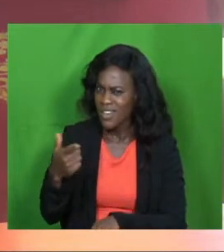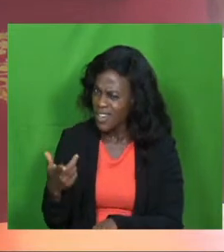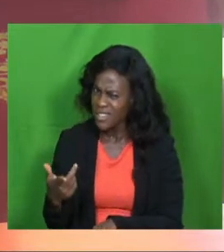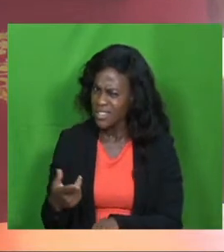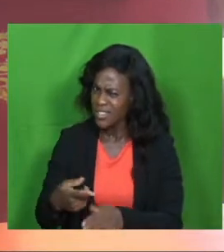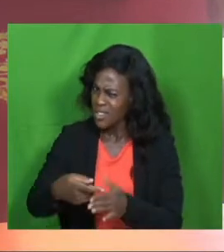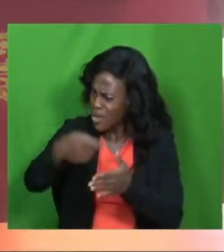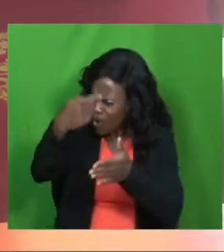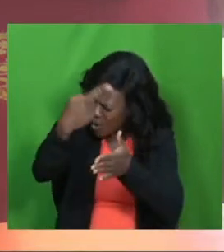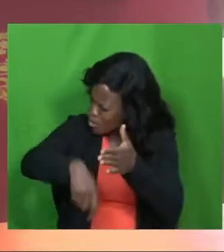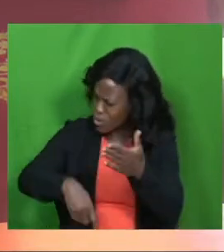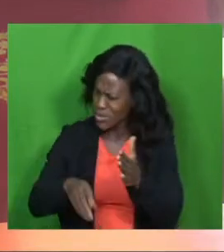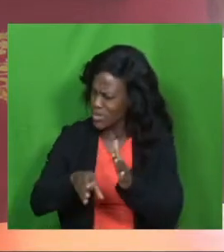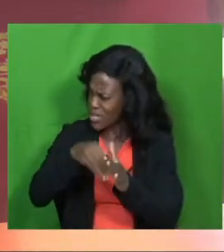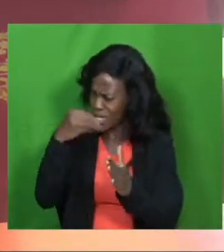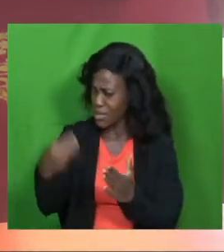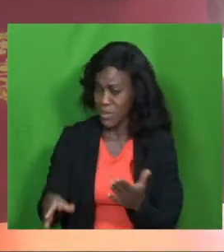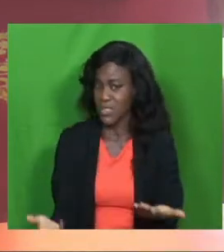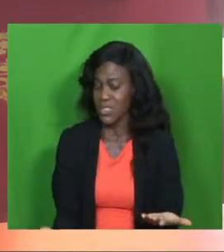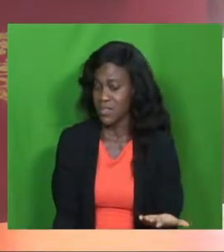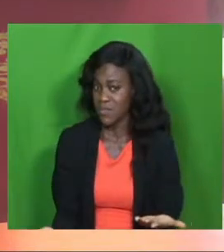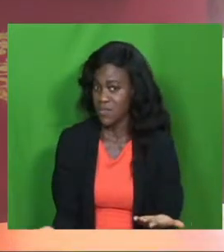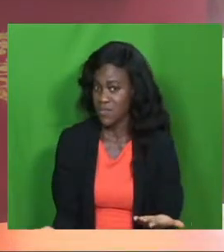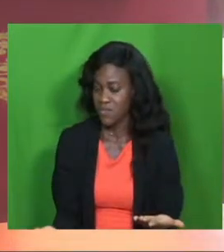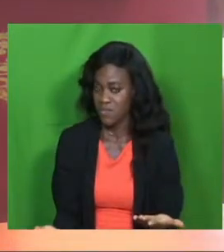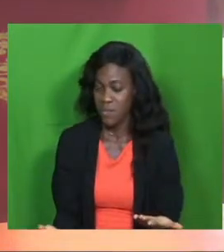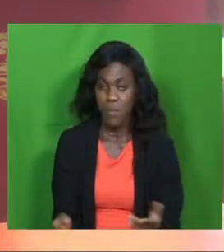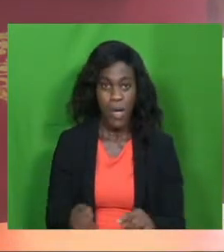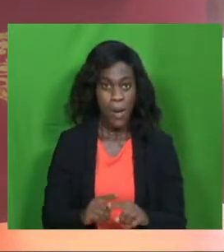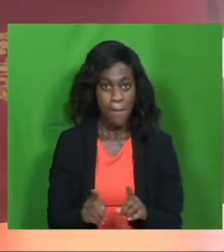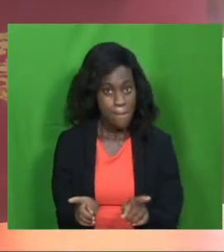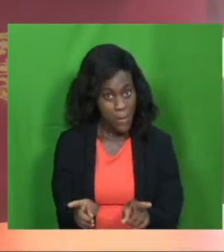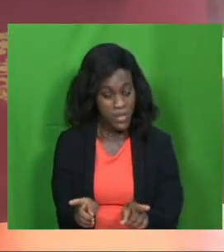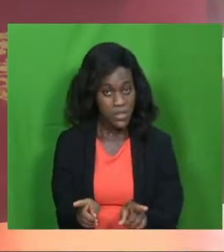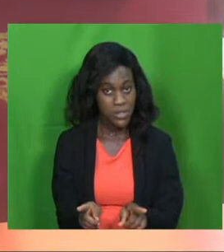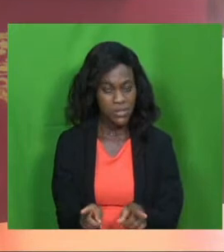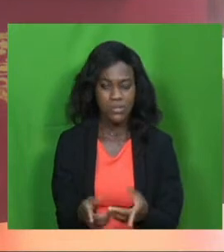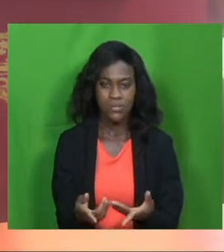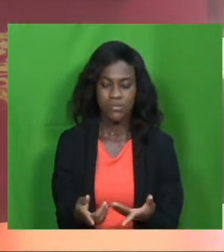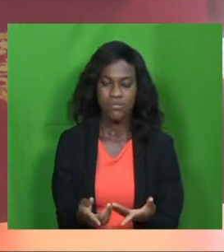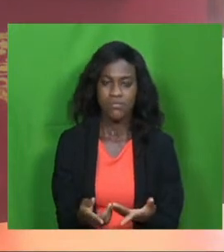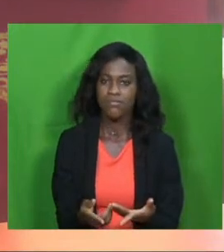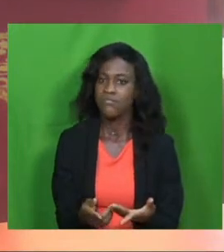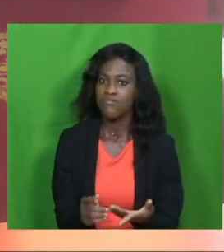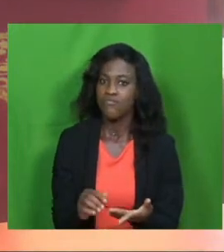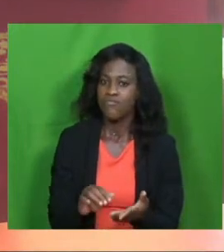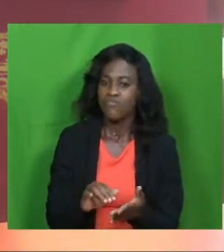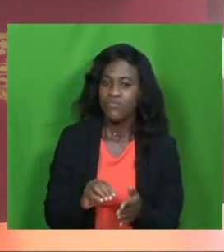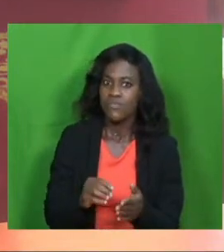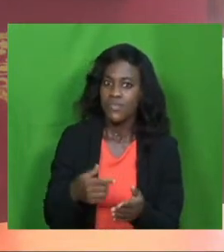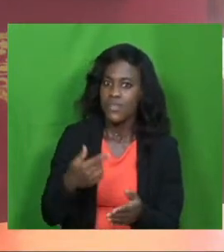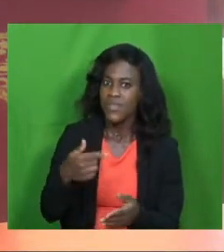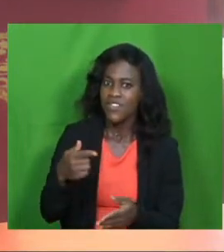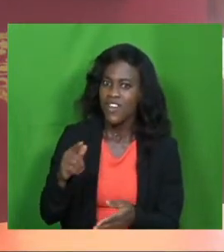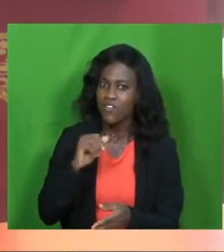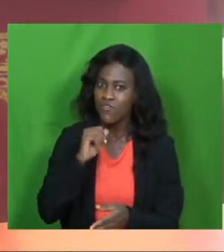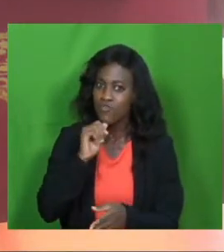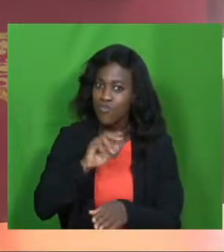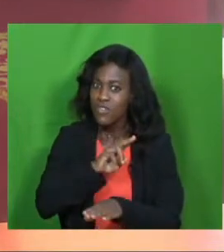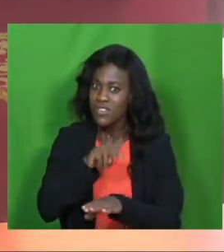more expensive as compared to the AstroTurf. So that is why government took a